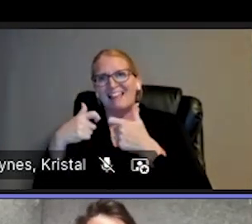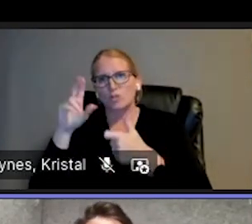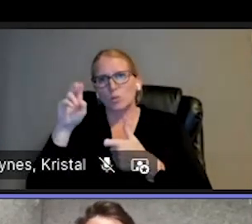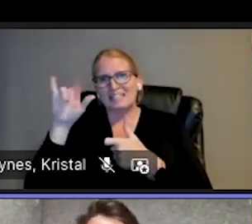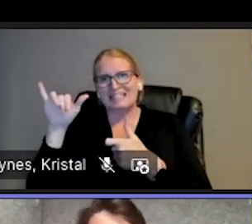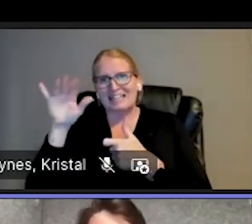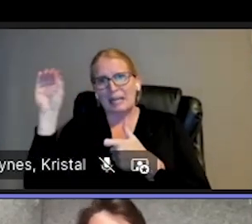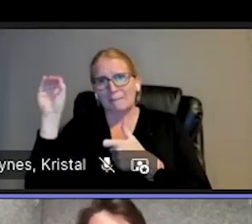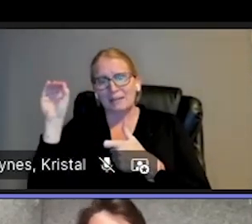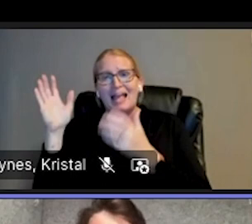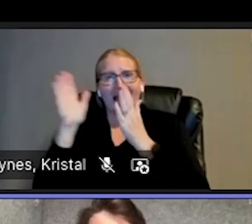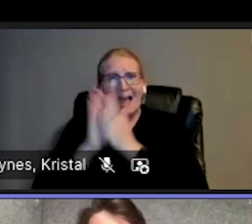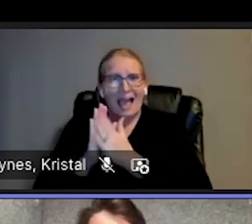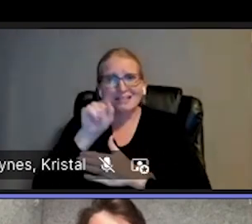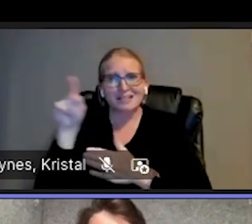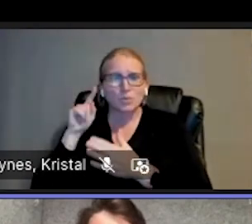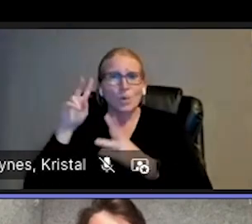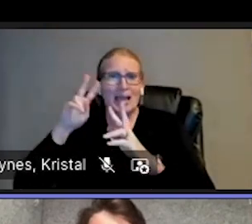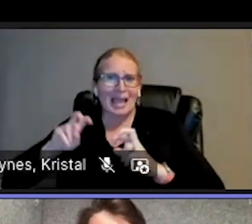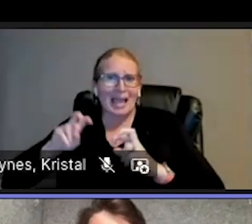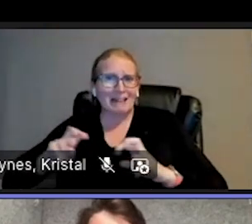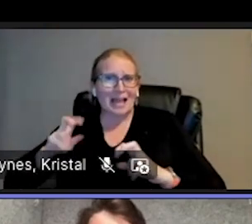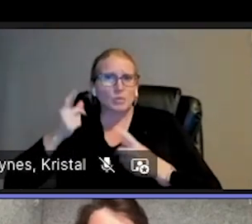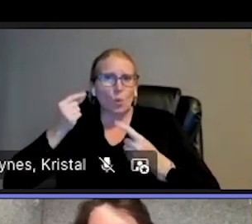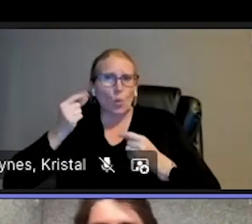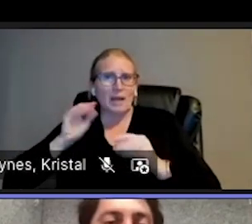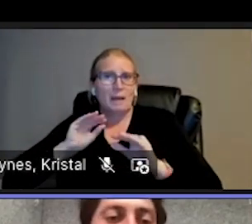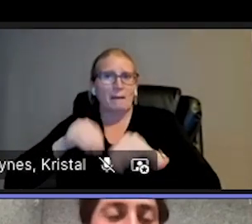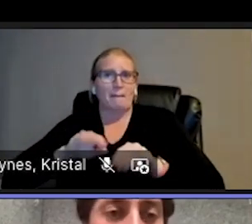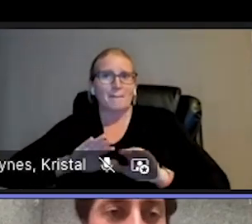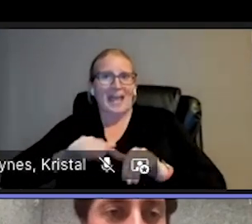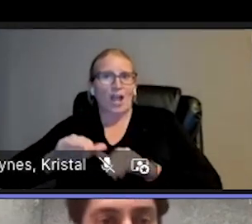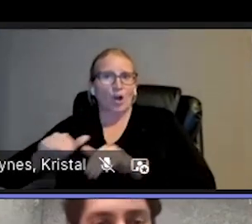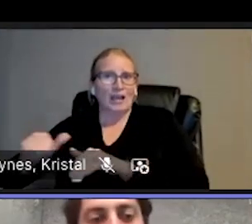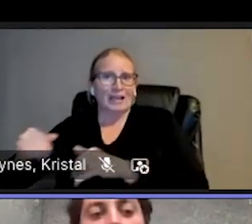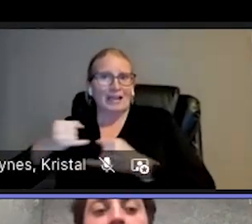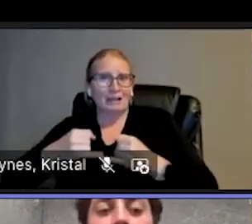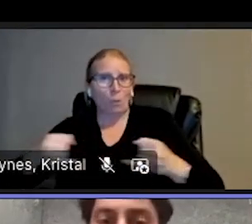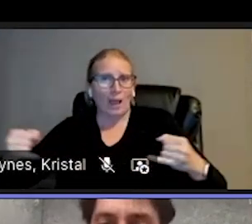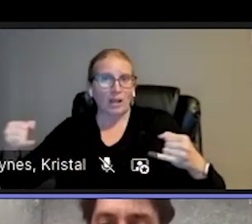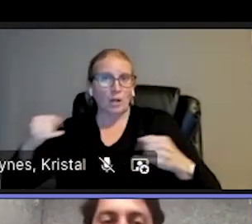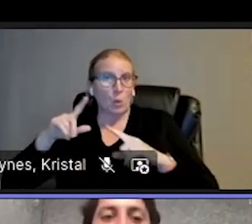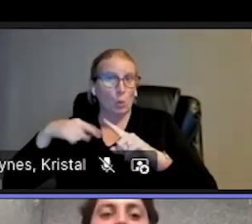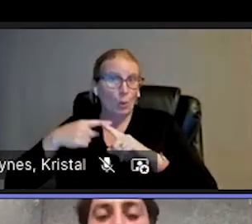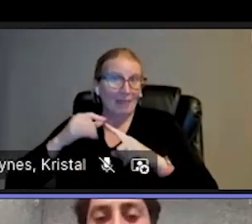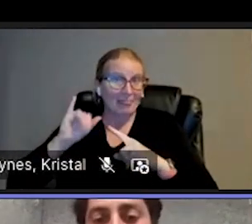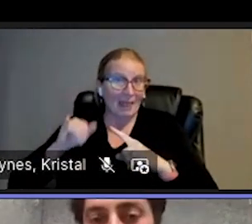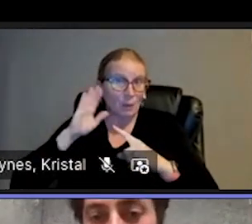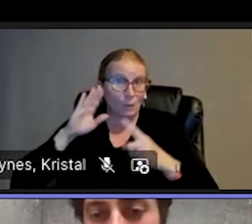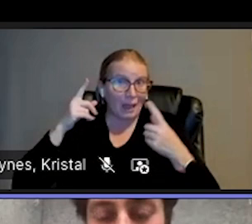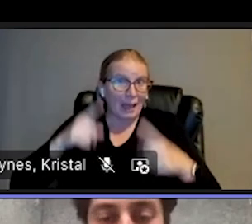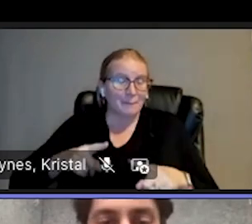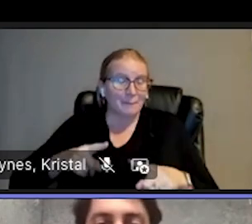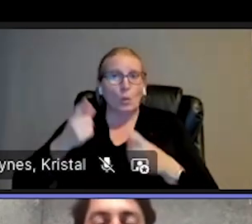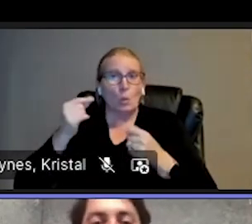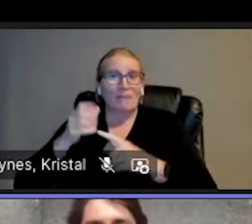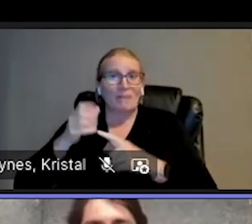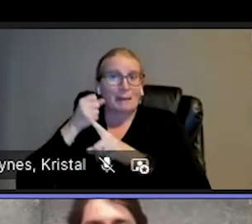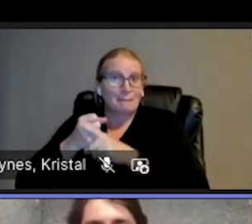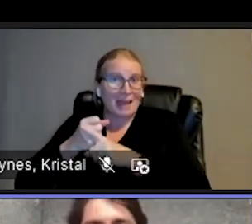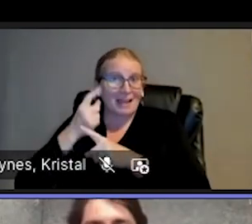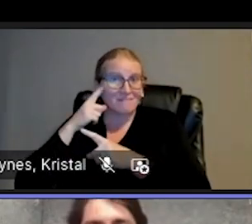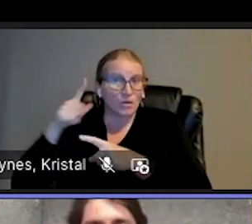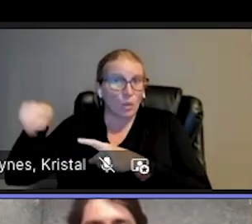analyze the process and costs of burying infrastructure, when that might happen, what the impact to the financials of all the entities involved might